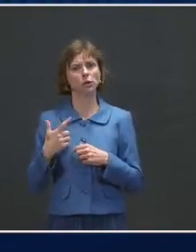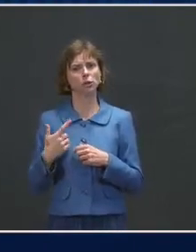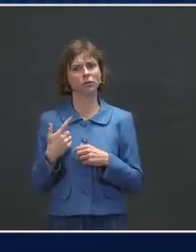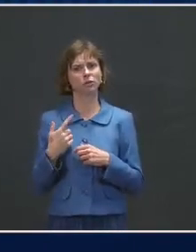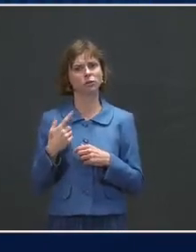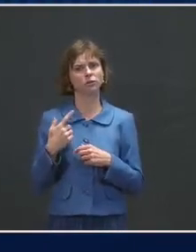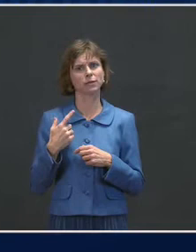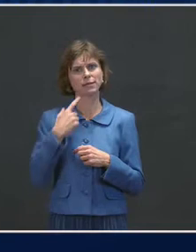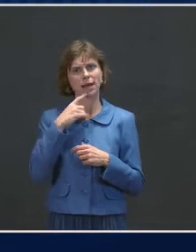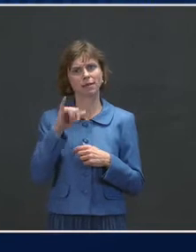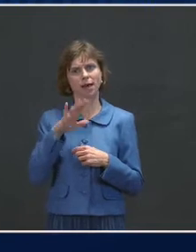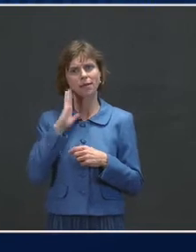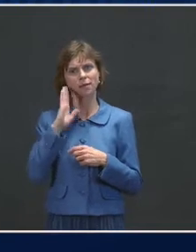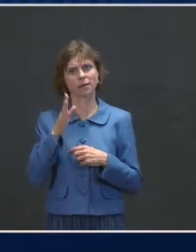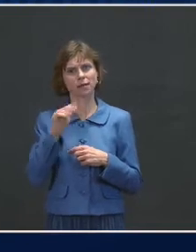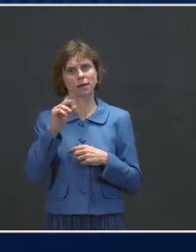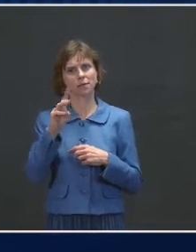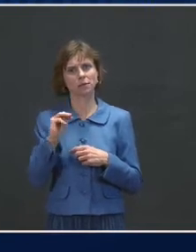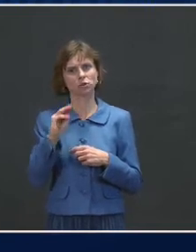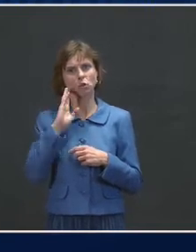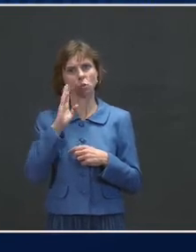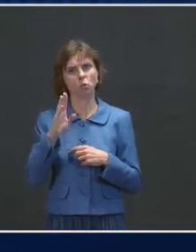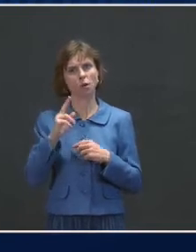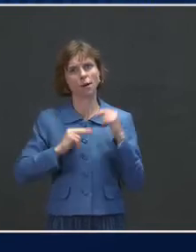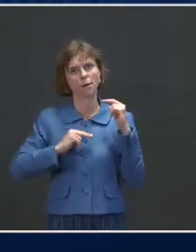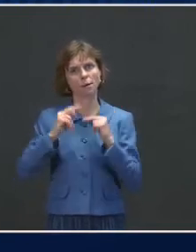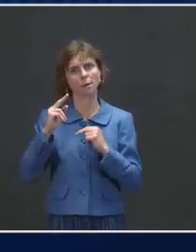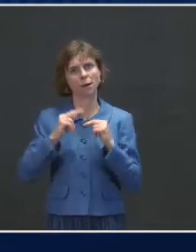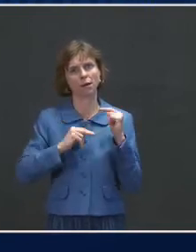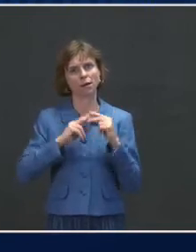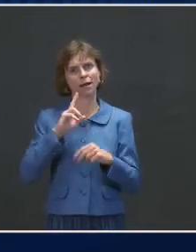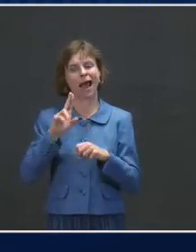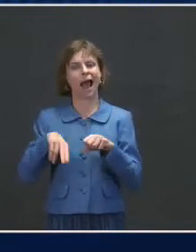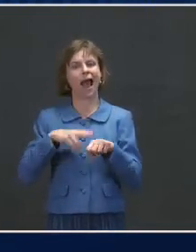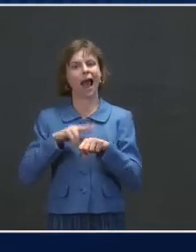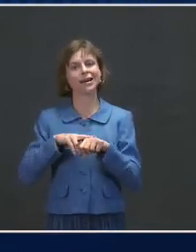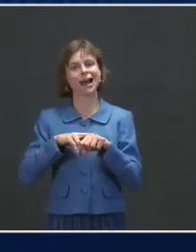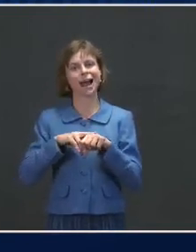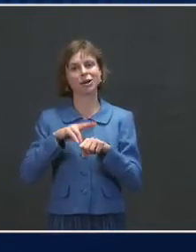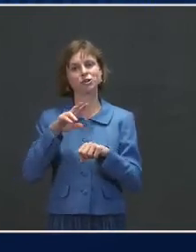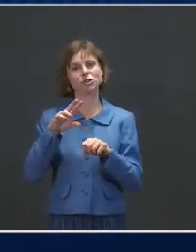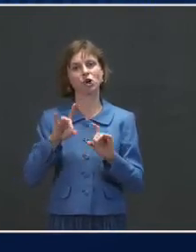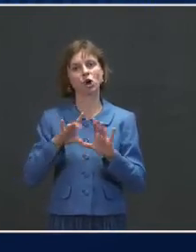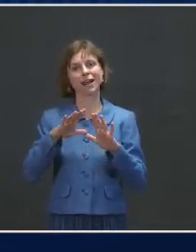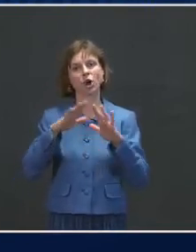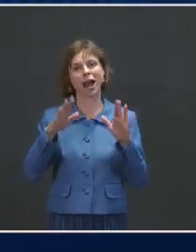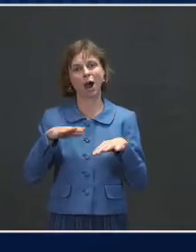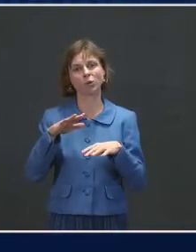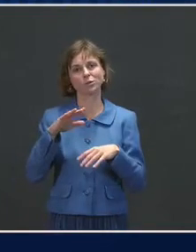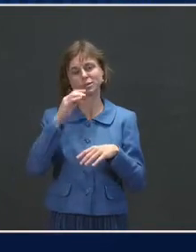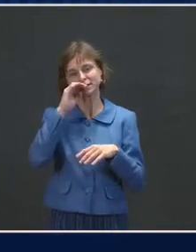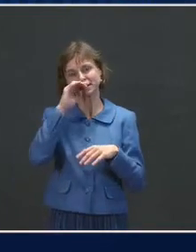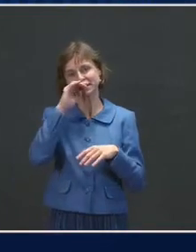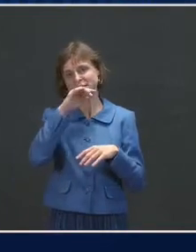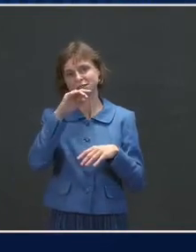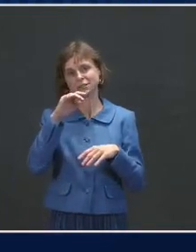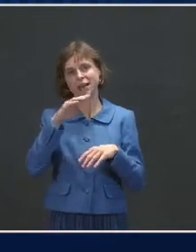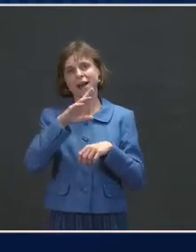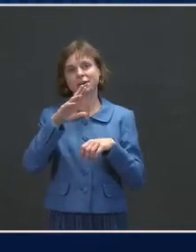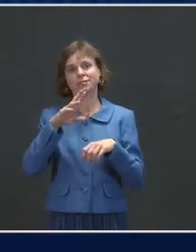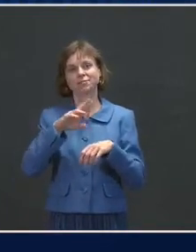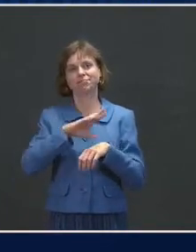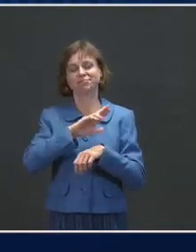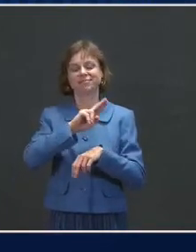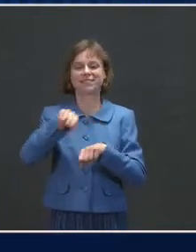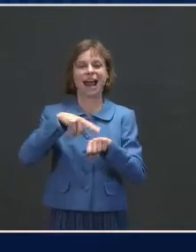going to try to build what he described as a national clearinghouse for information about the COVID vaccine. Is something